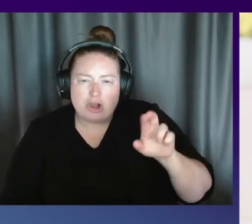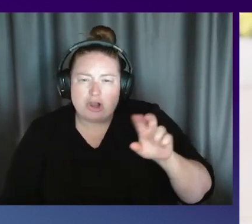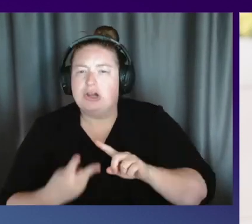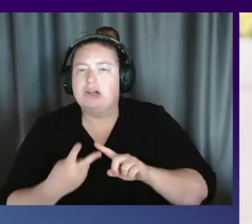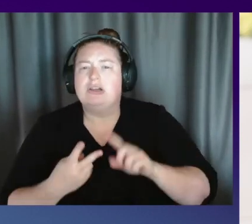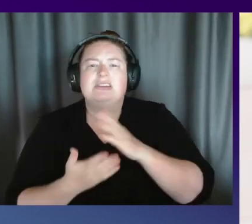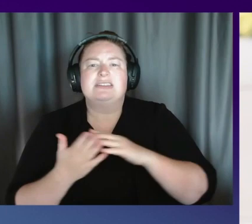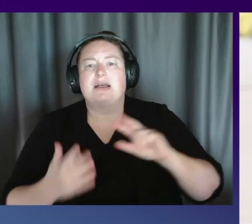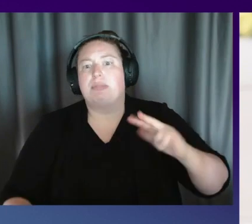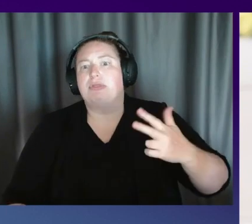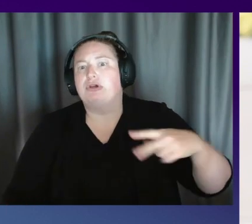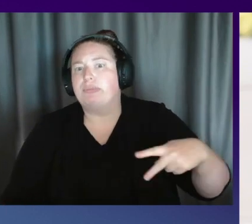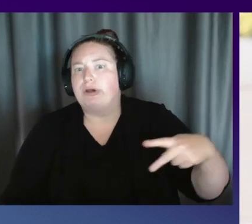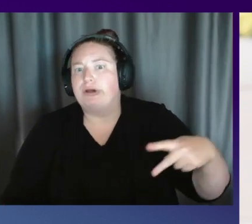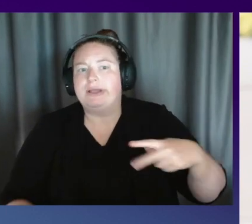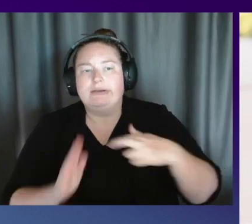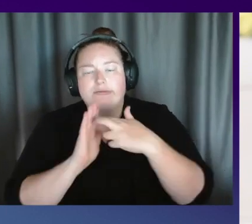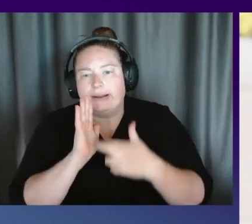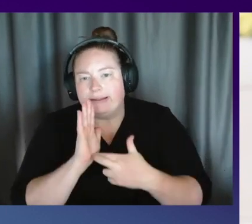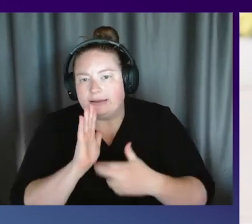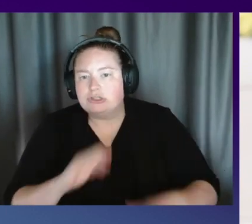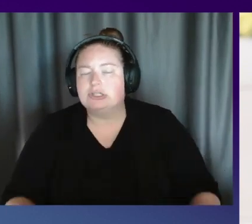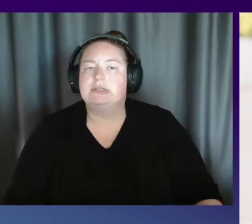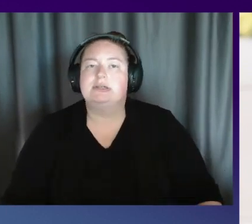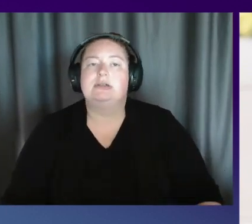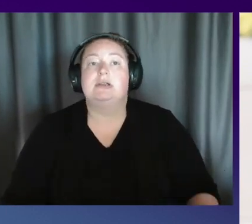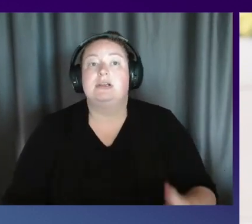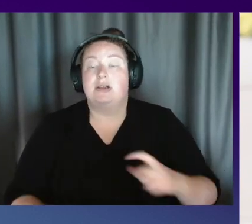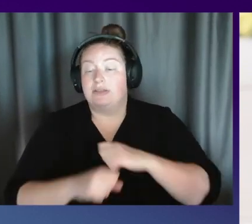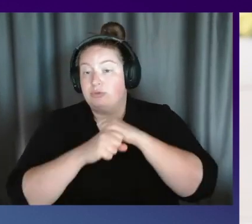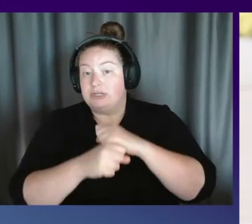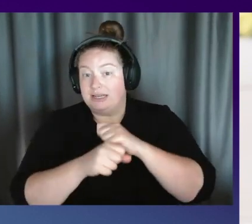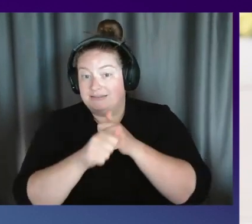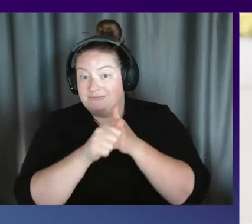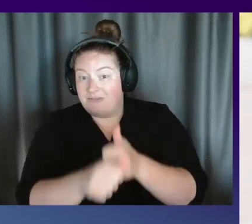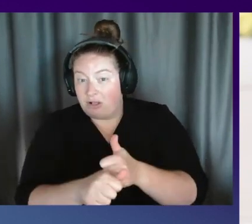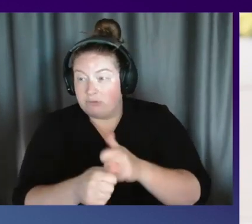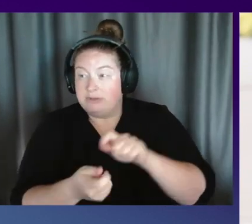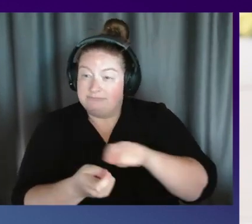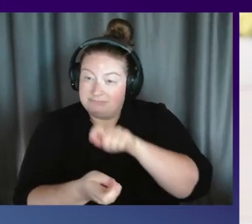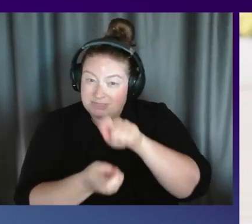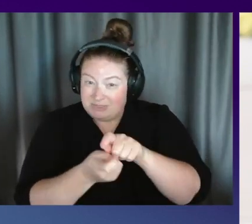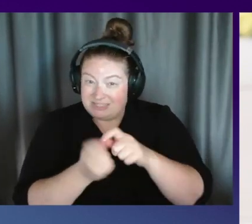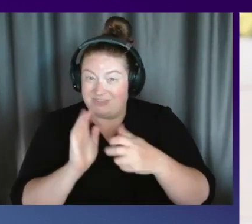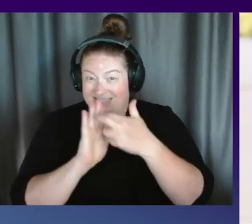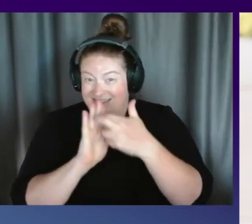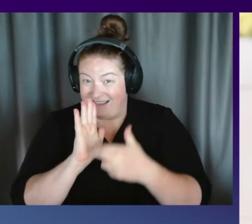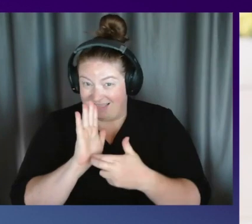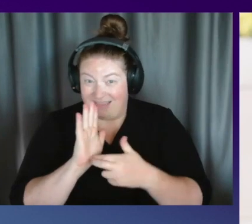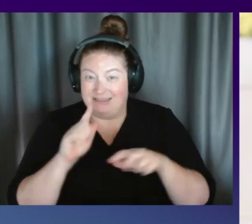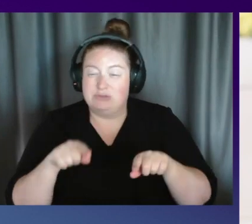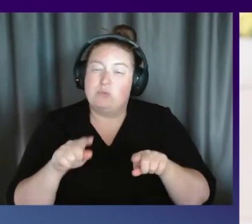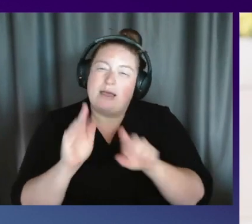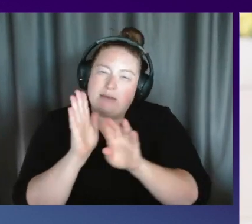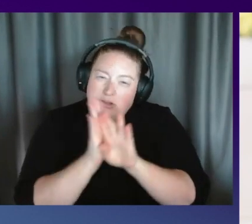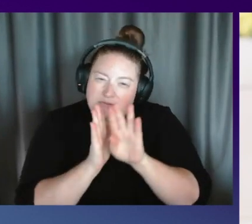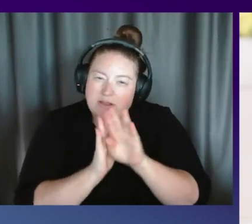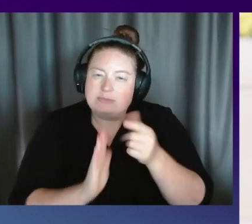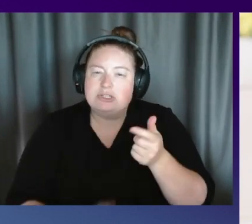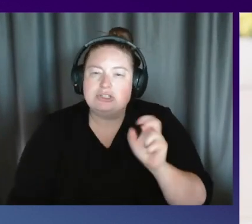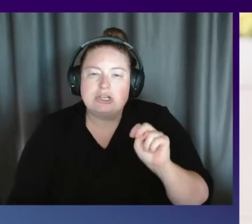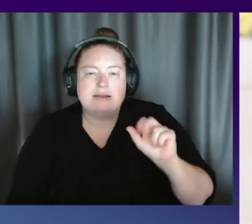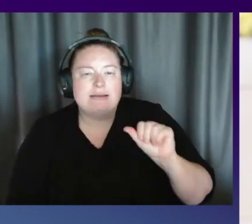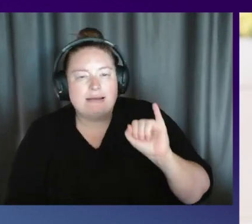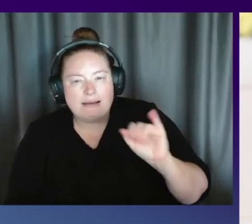regulation, and are they protecting it in accordance with those guidelines as they're developing generative AI applications or,